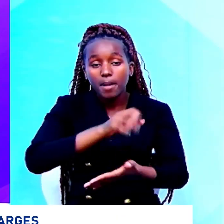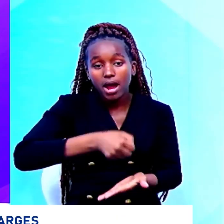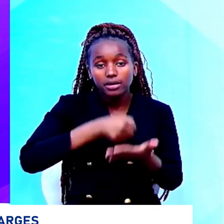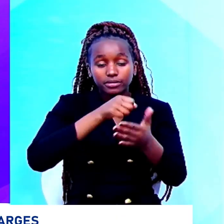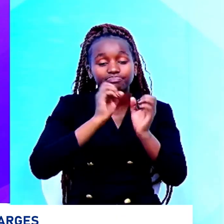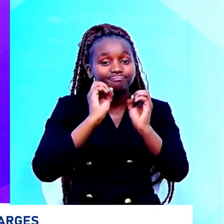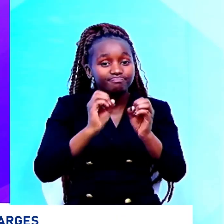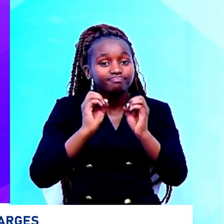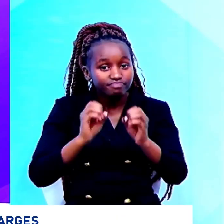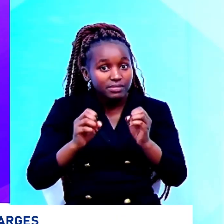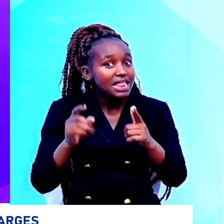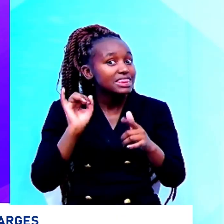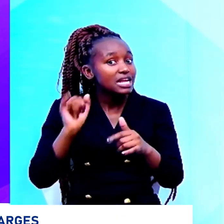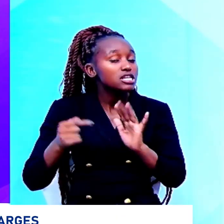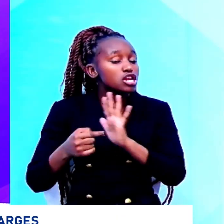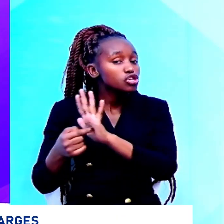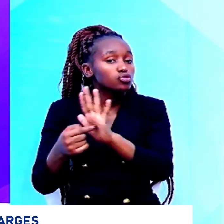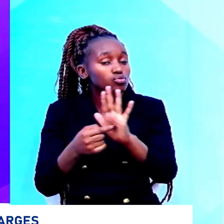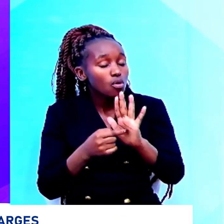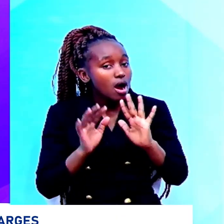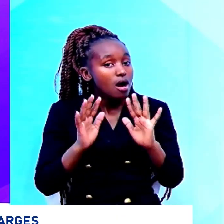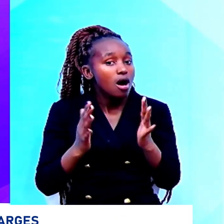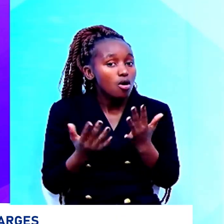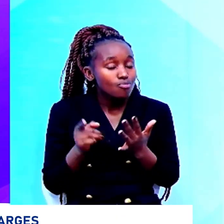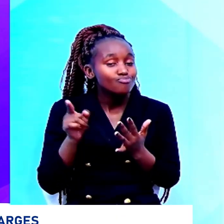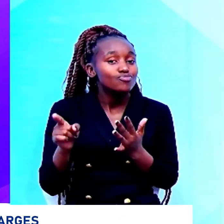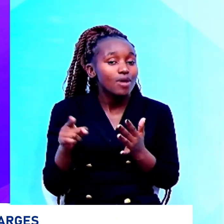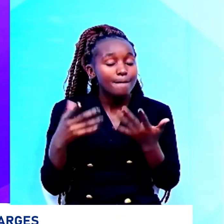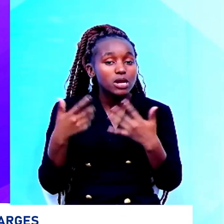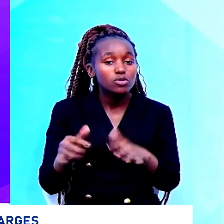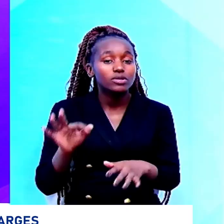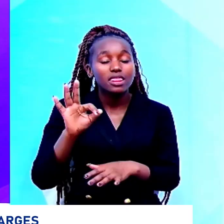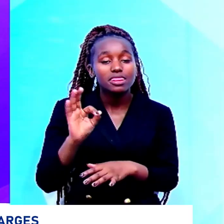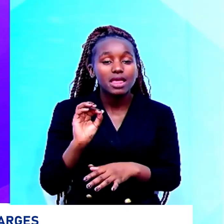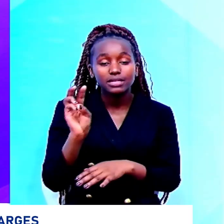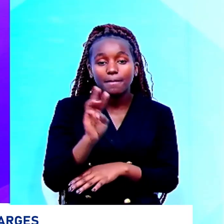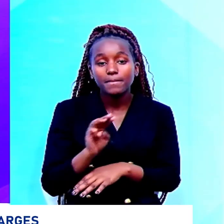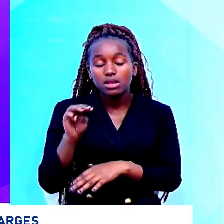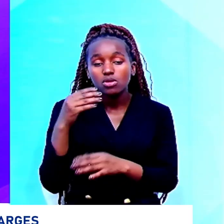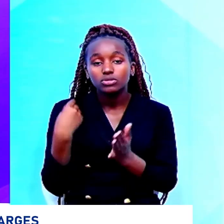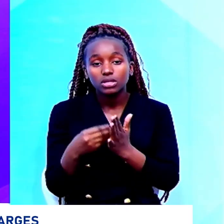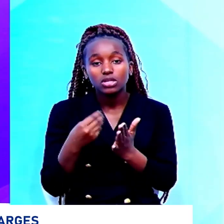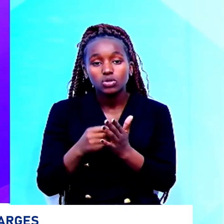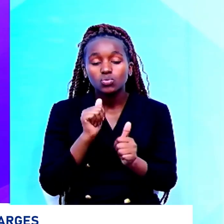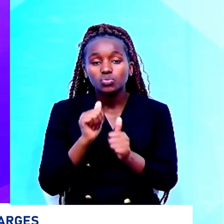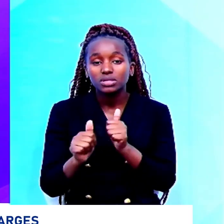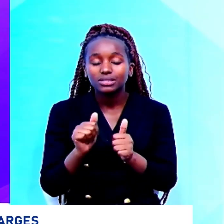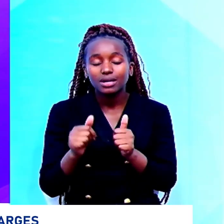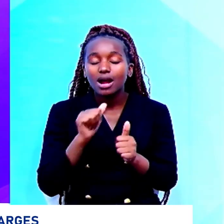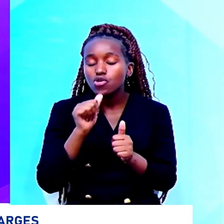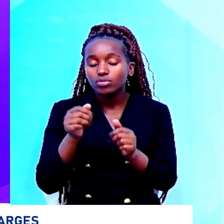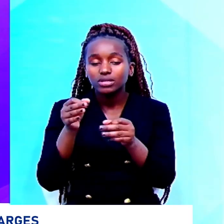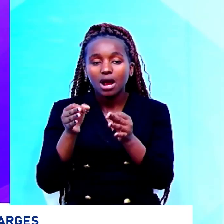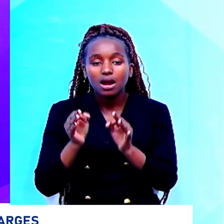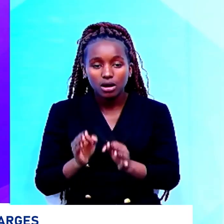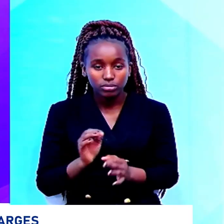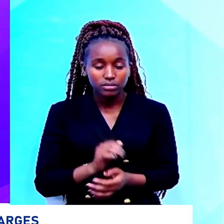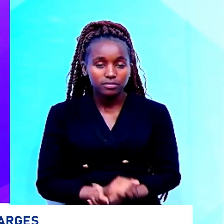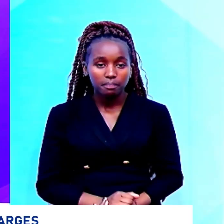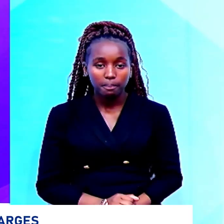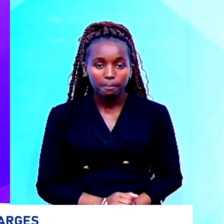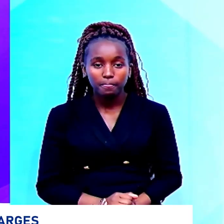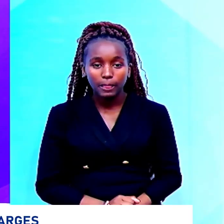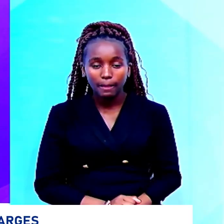a discrepancy of 30 million shillings, which cannot be accounted for.